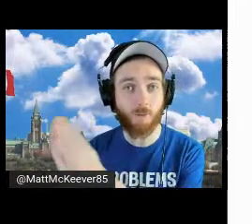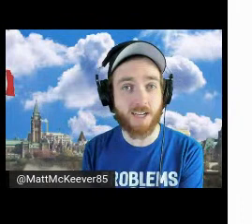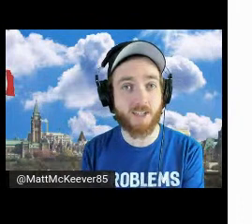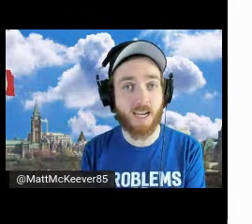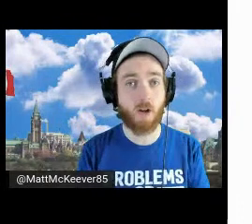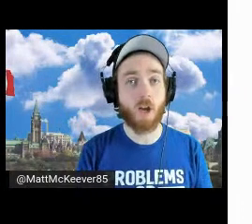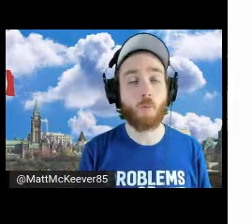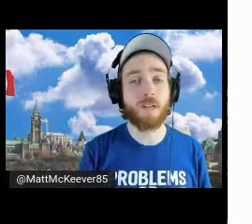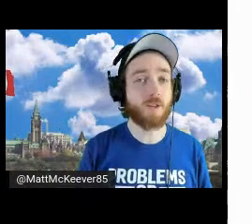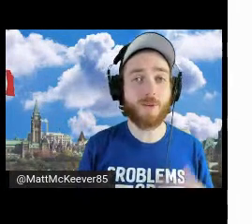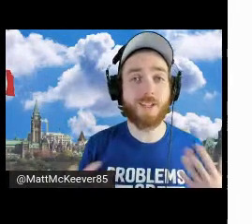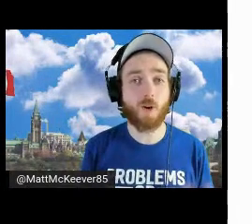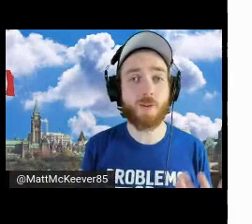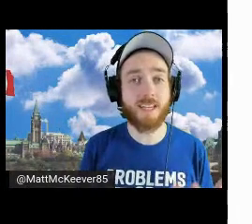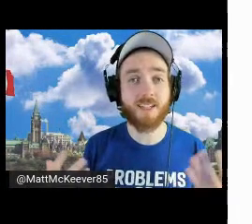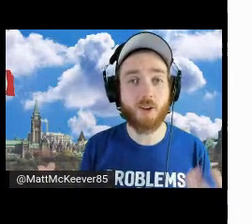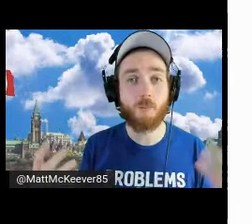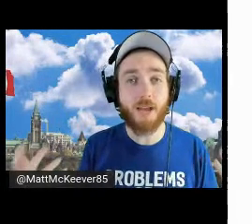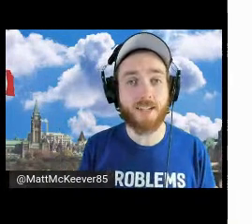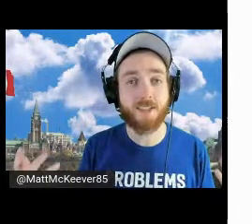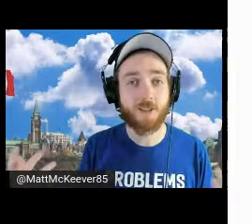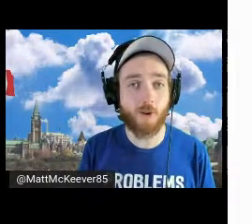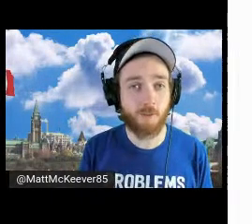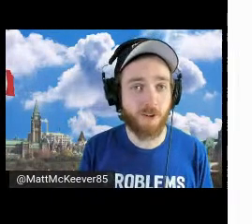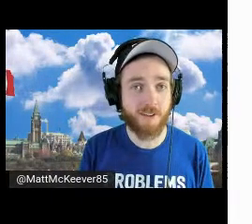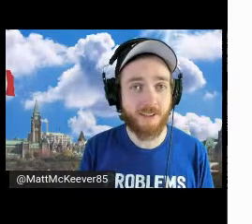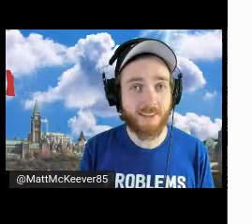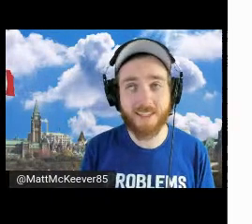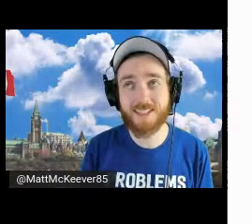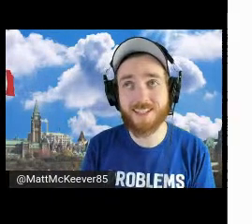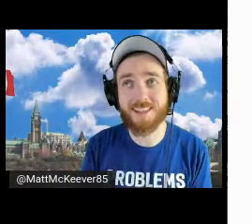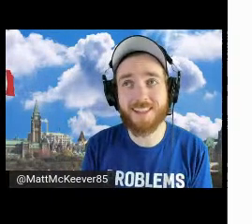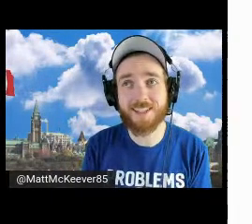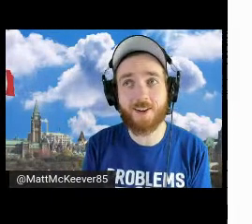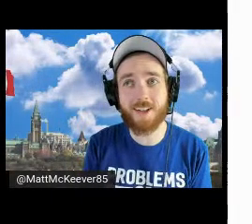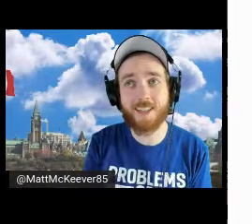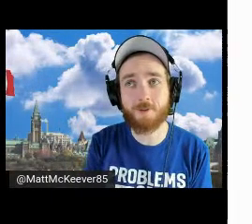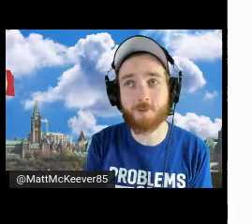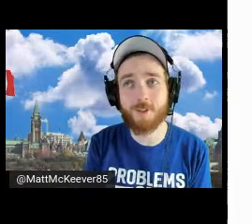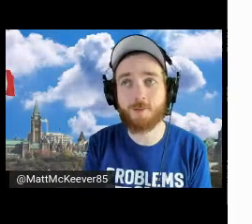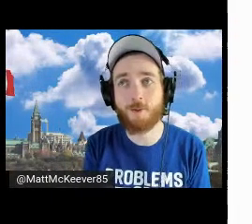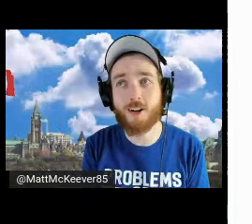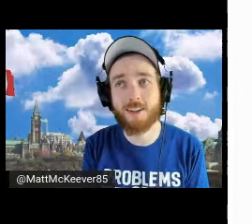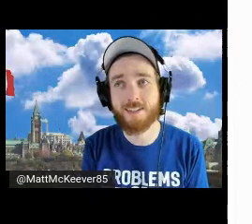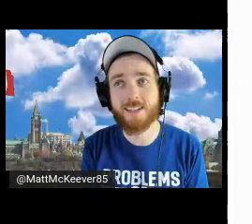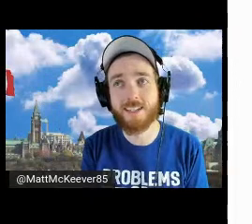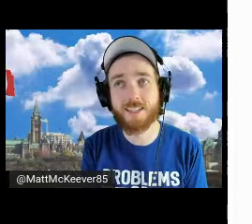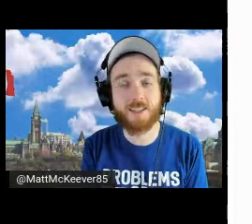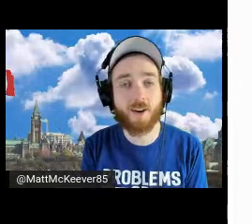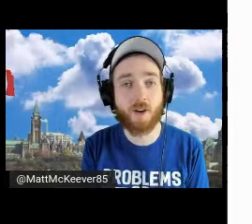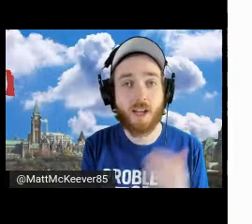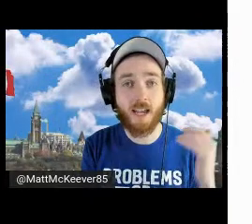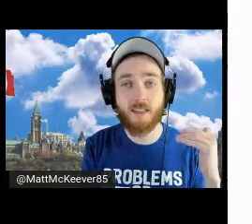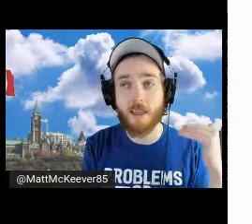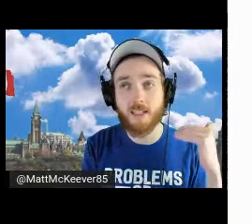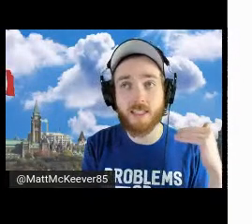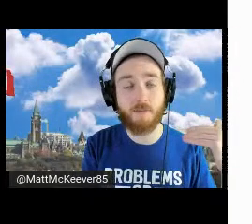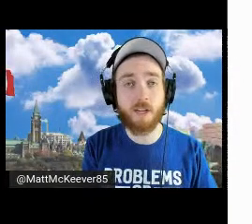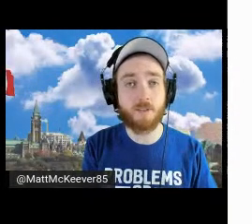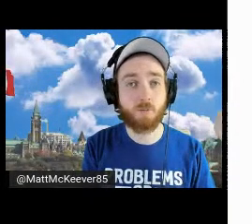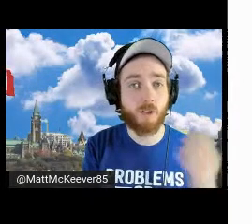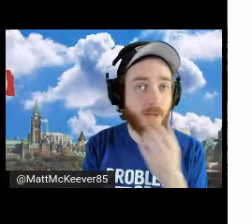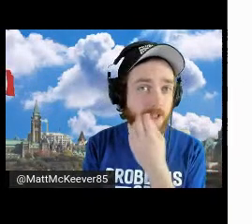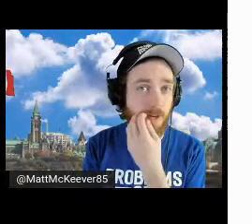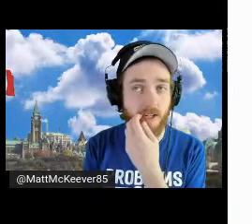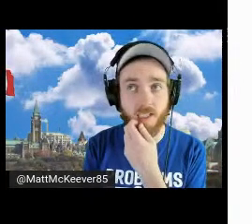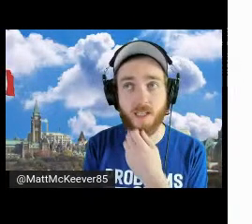the rationale? When do we know we get to go back to normal? That's all I think we really want, is to know. And they just never